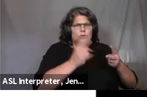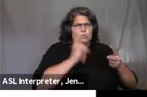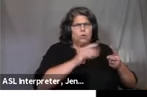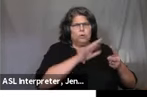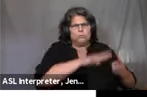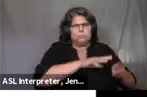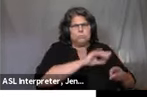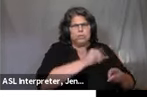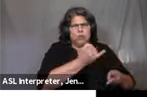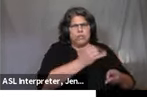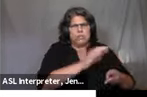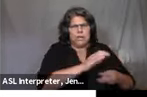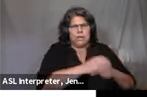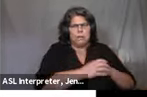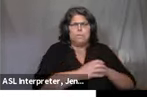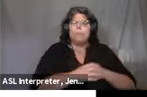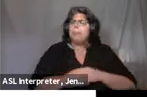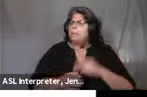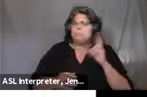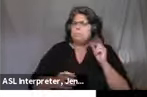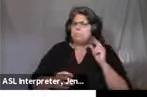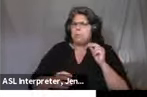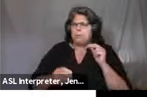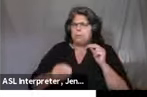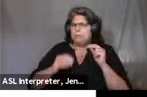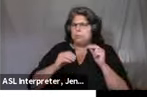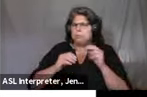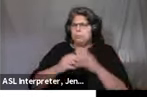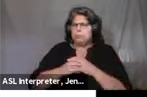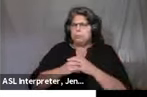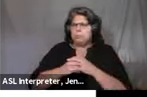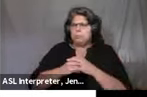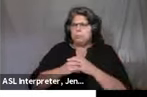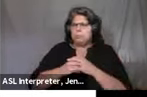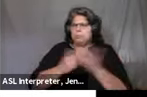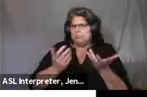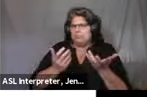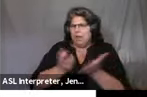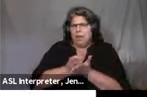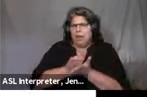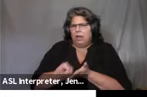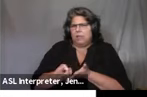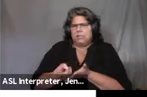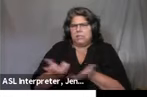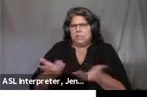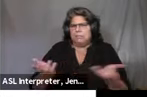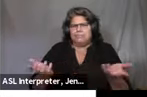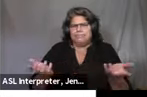because frankly,